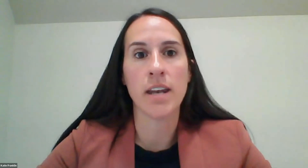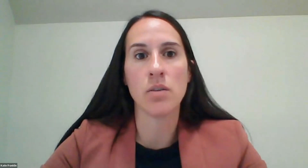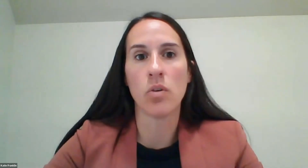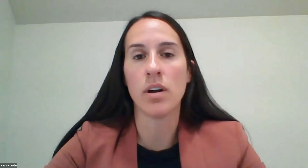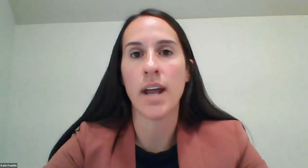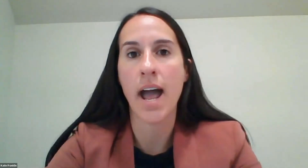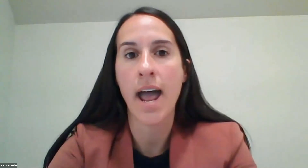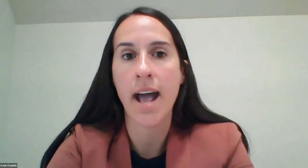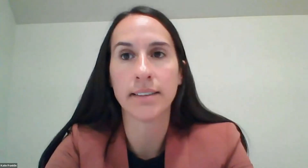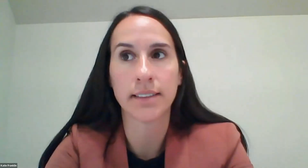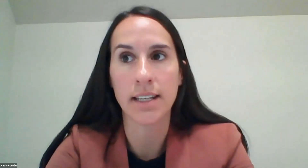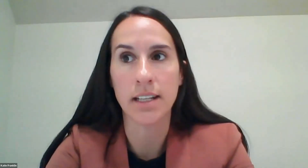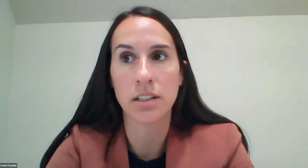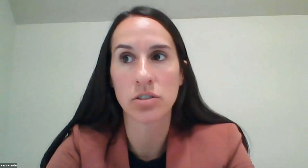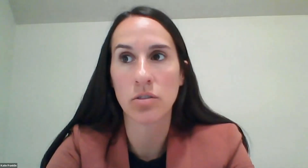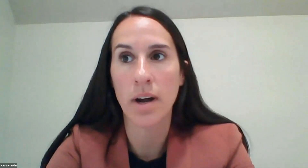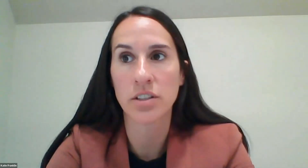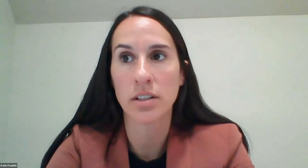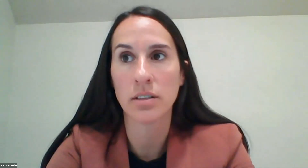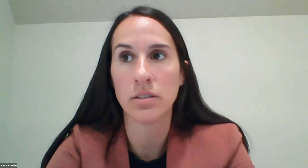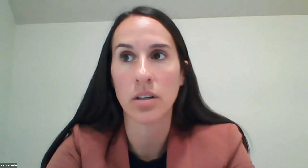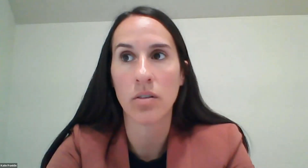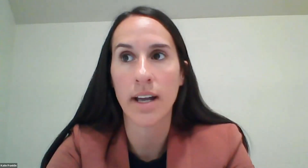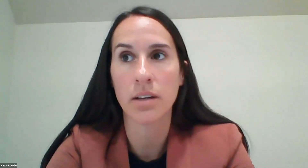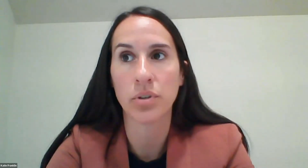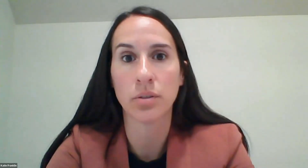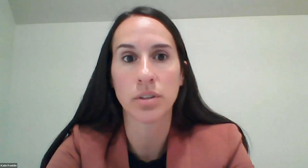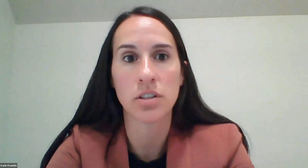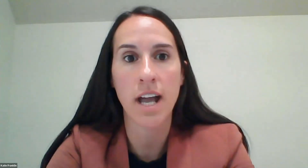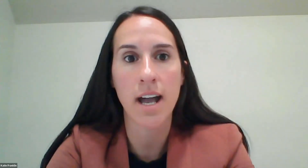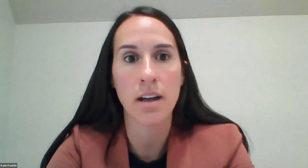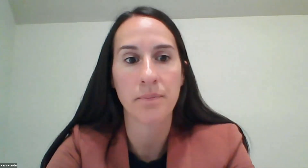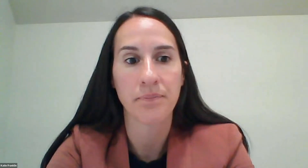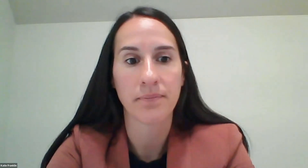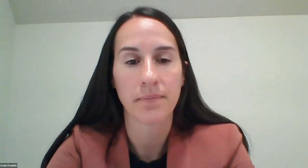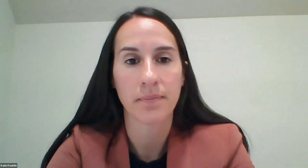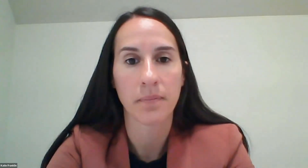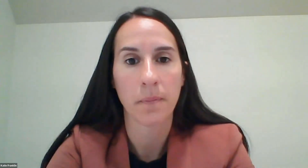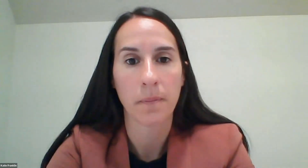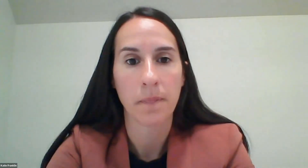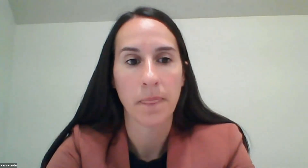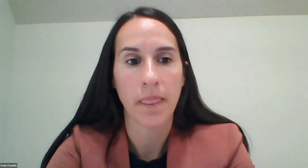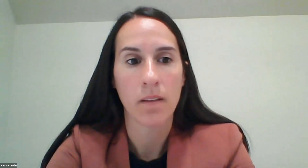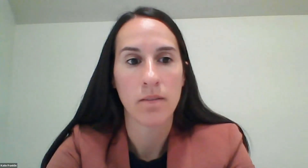And if anyone has any additional questions, you can go ahead and put those in chat.